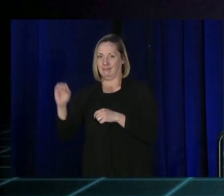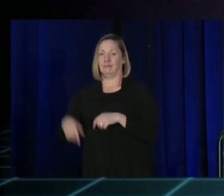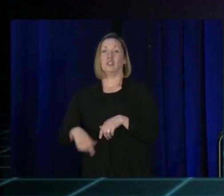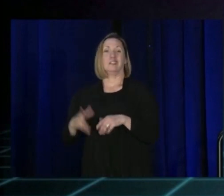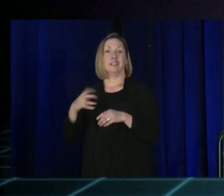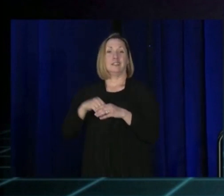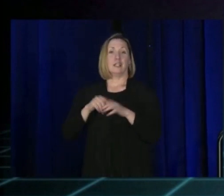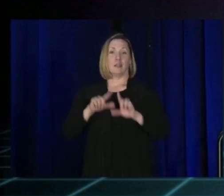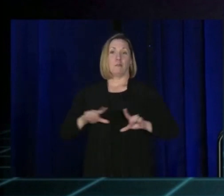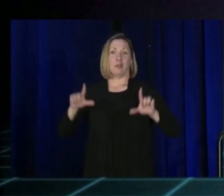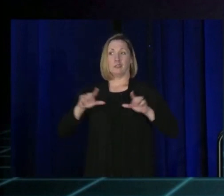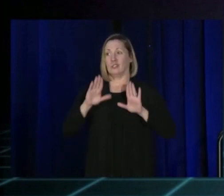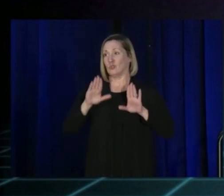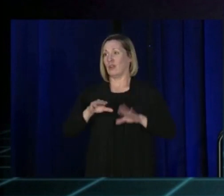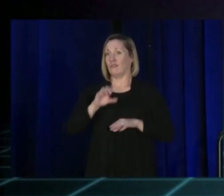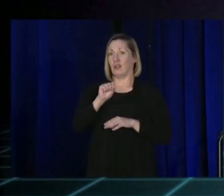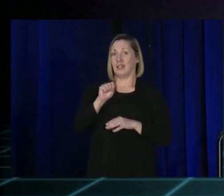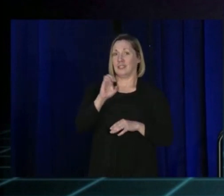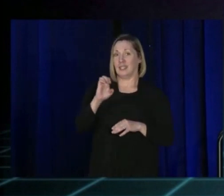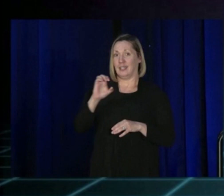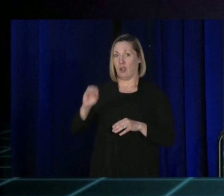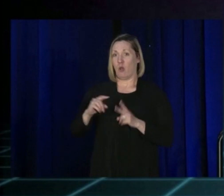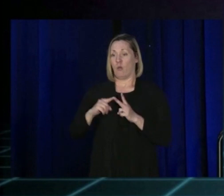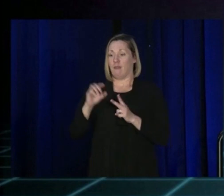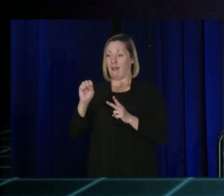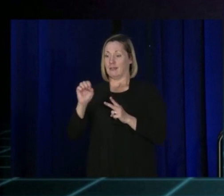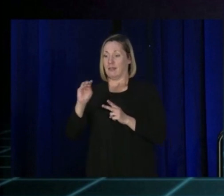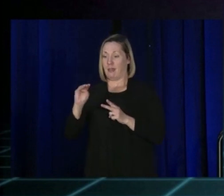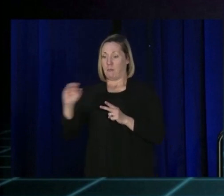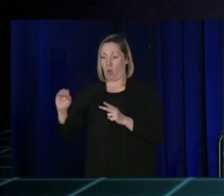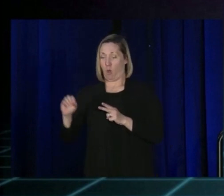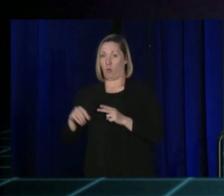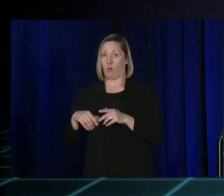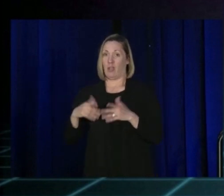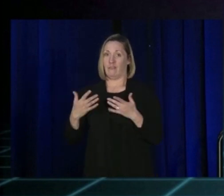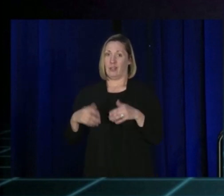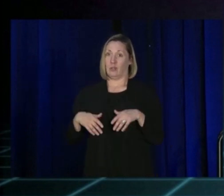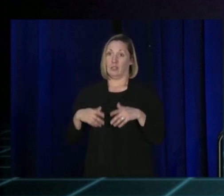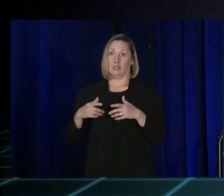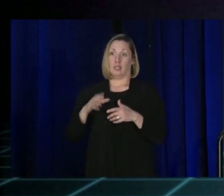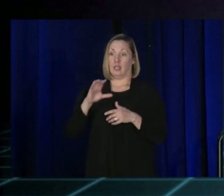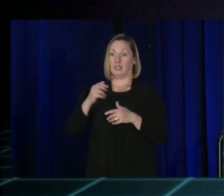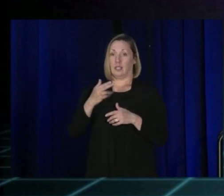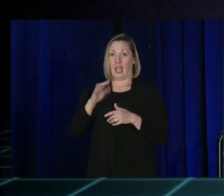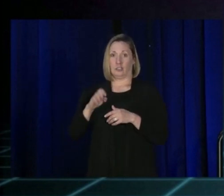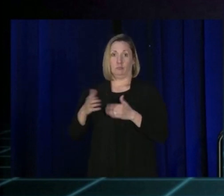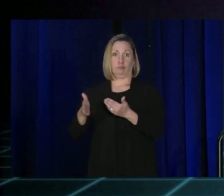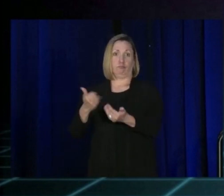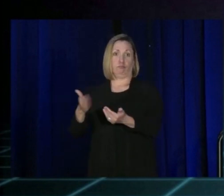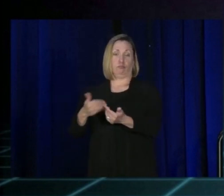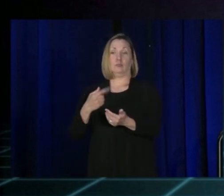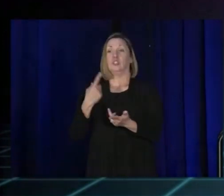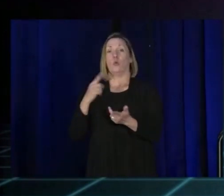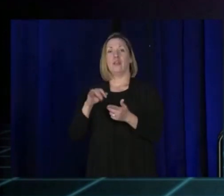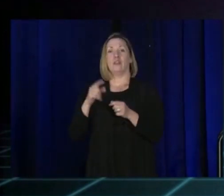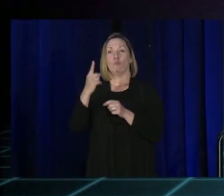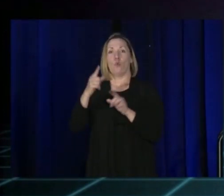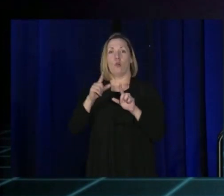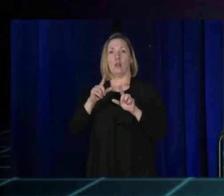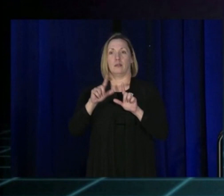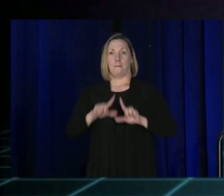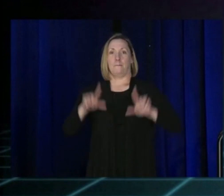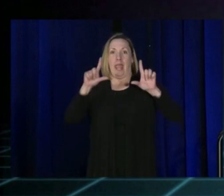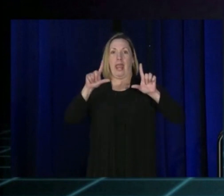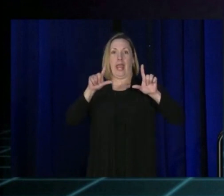SEO and SMO, and it's also highly cacheable. So if you have a page that's going to be the same for everybody in the